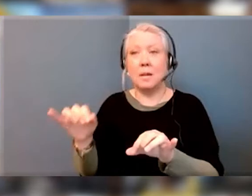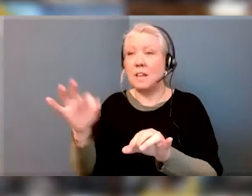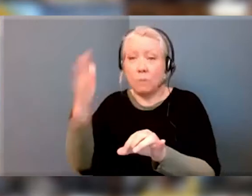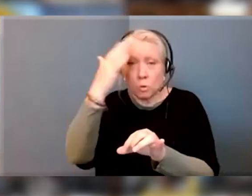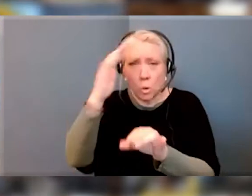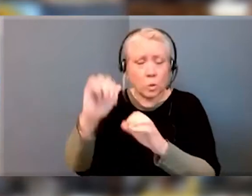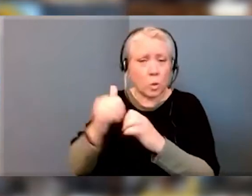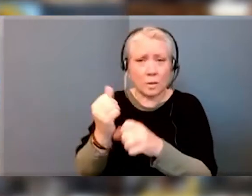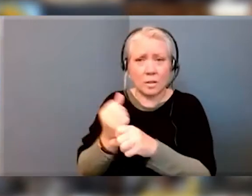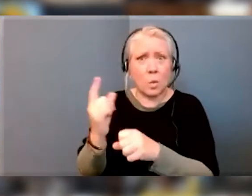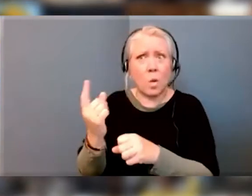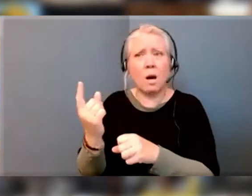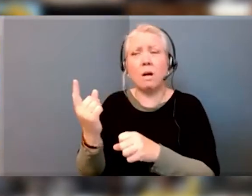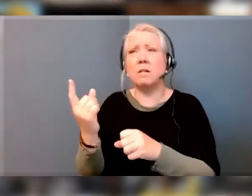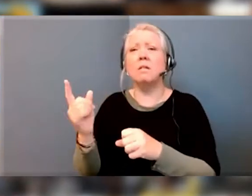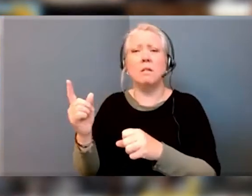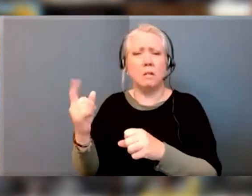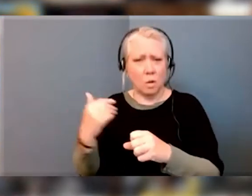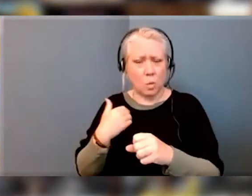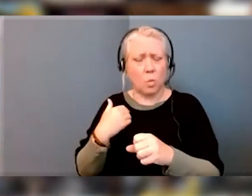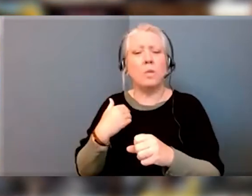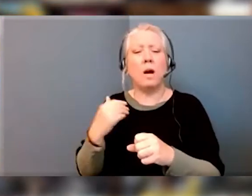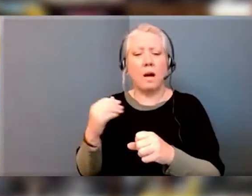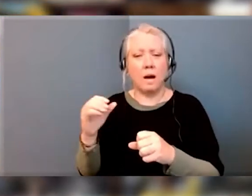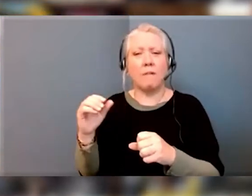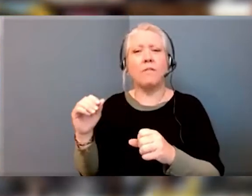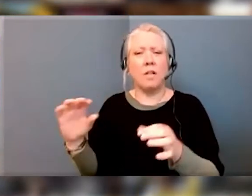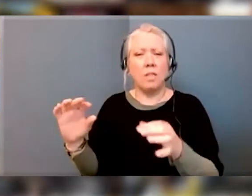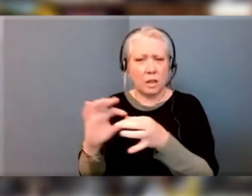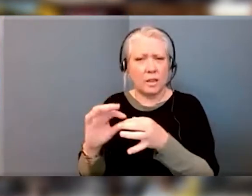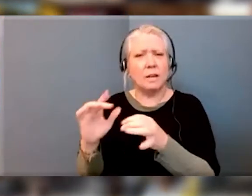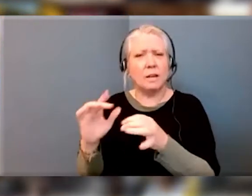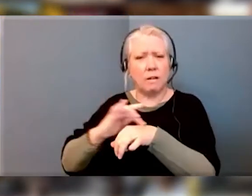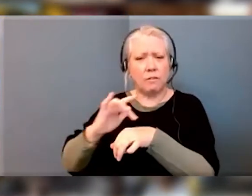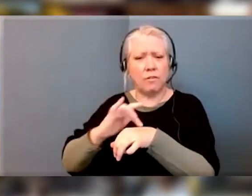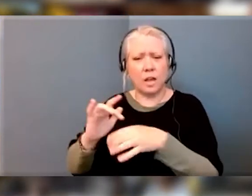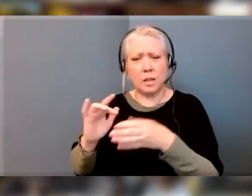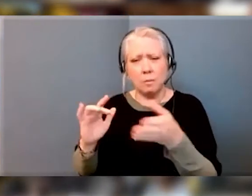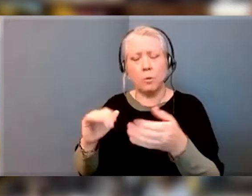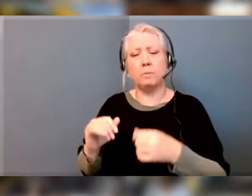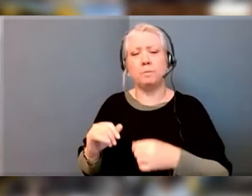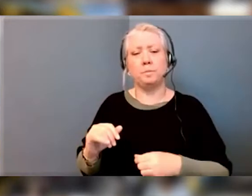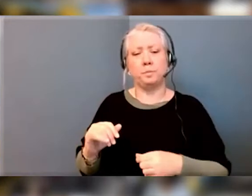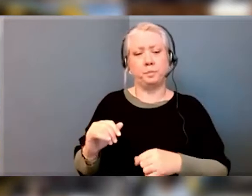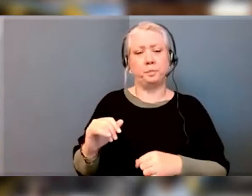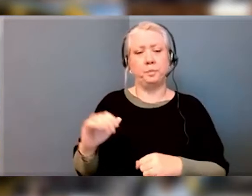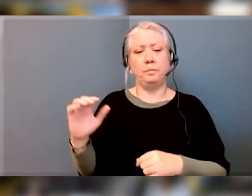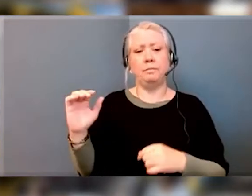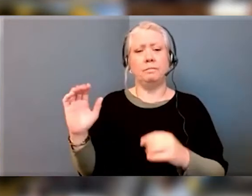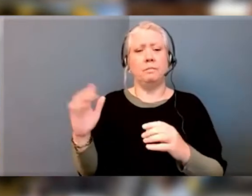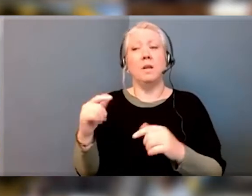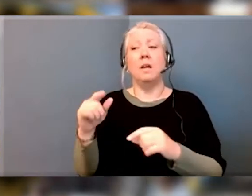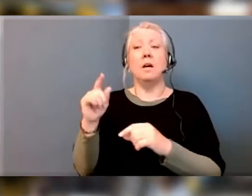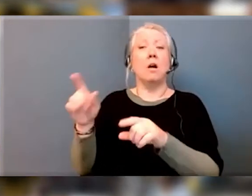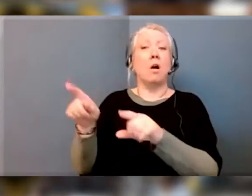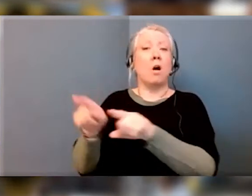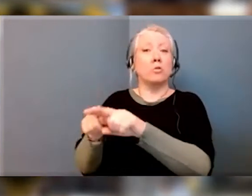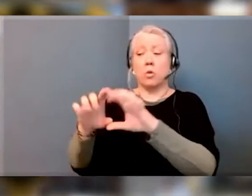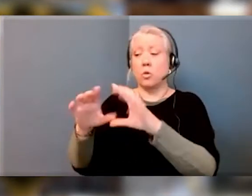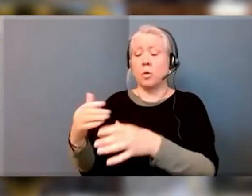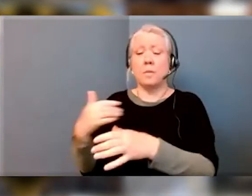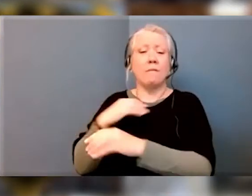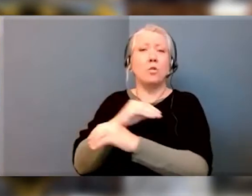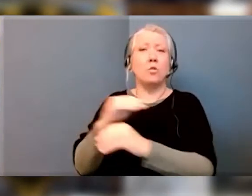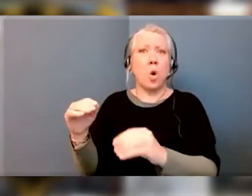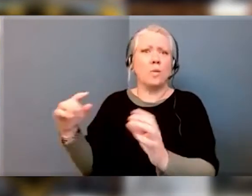one. You also have to show that there are no financial liabilities outstanding with the city of Pittsburgh, or that you have a